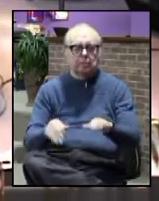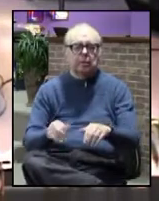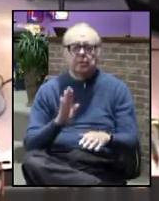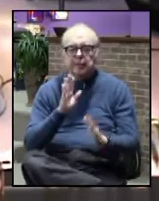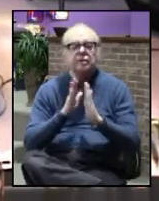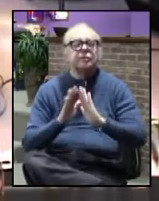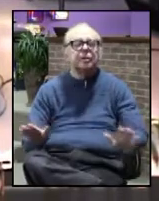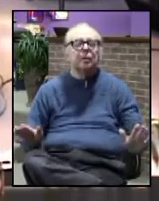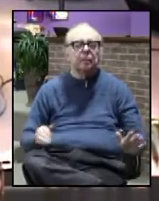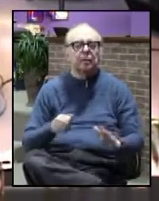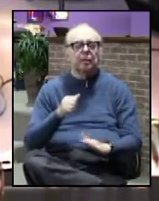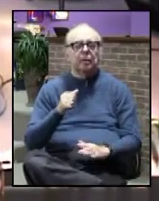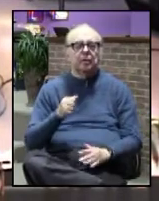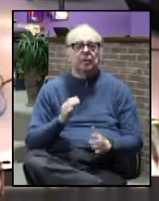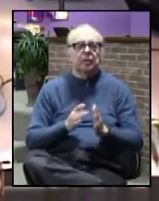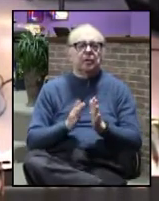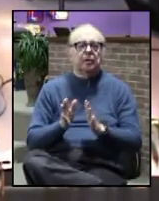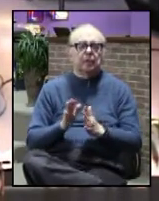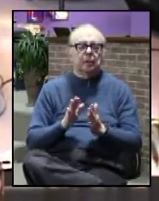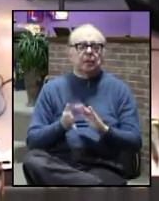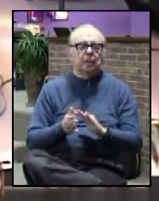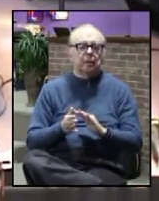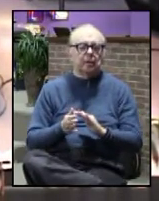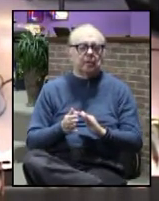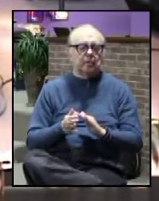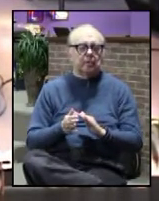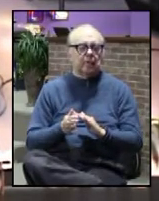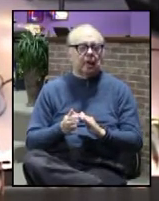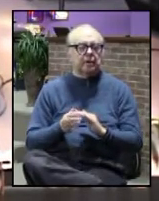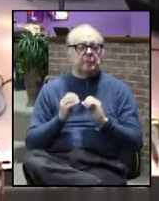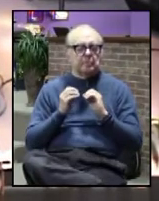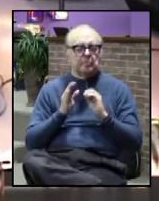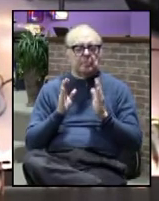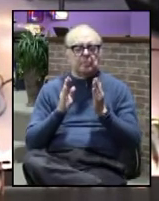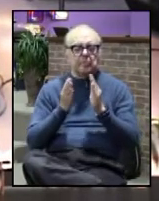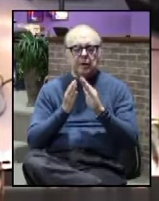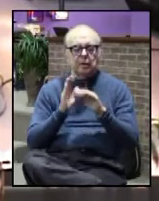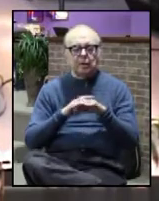still. And it just became like a mirror on that lake.